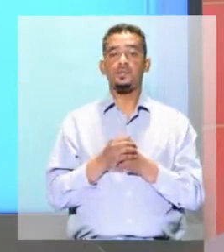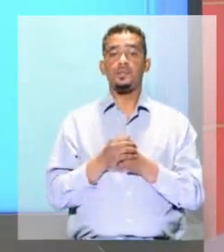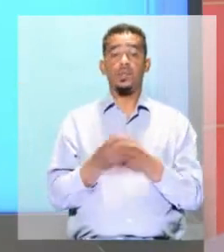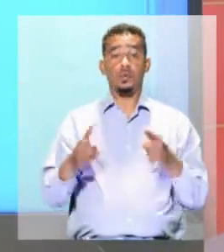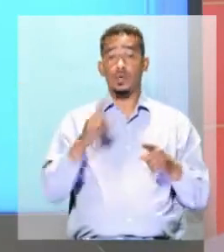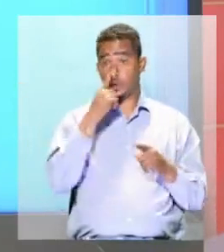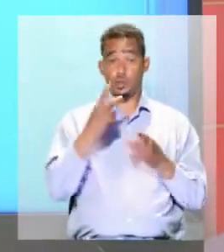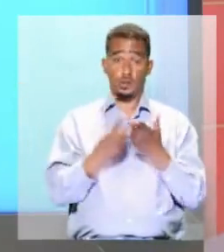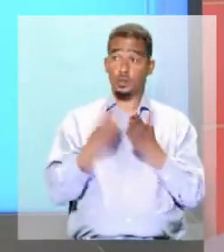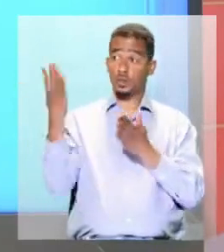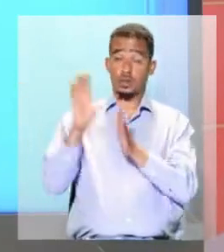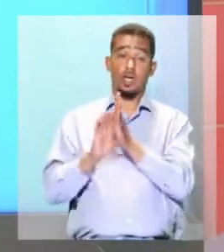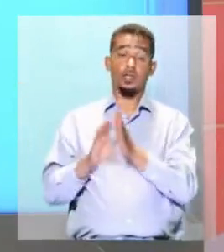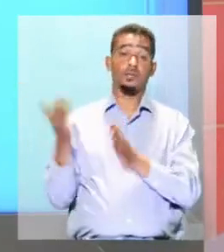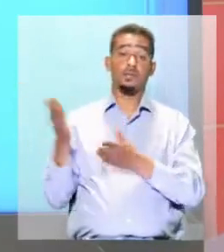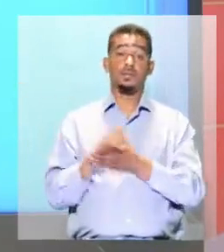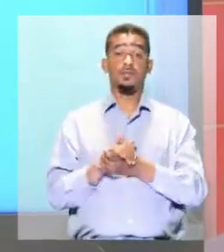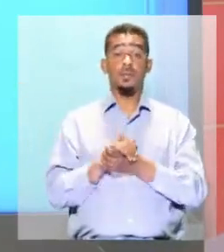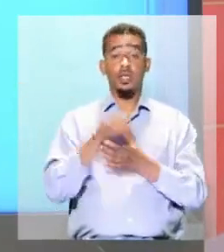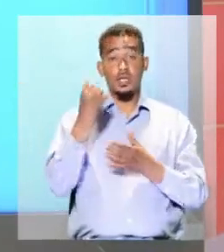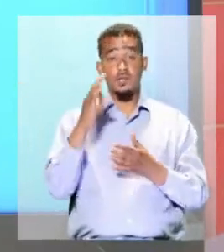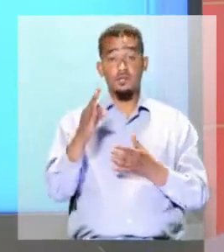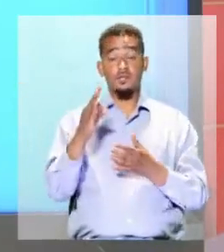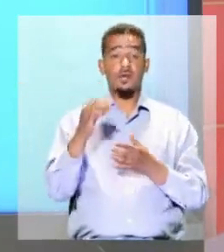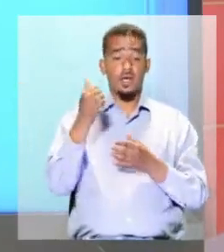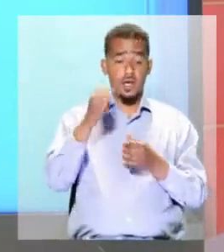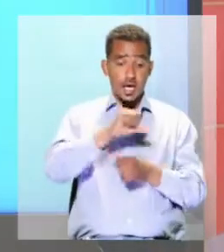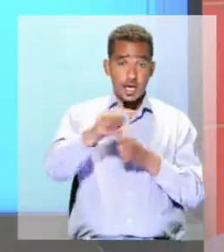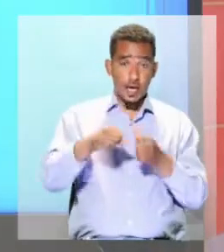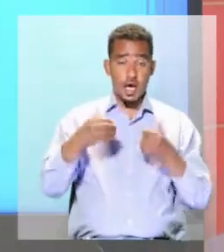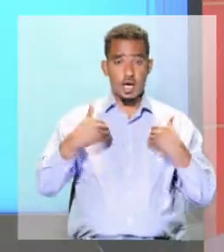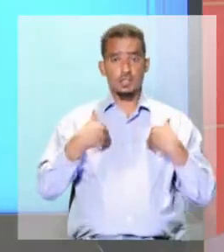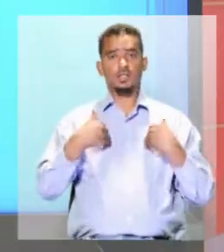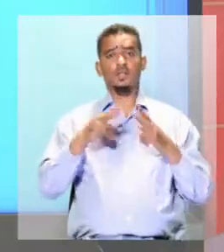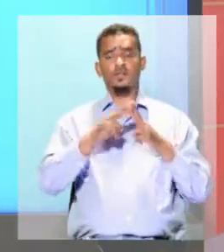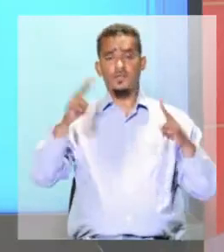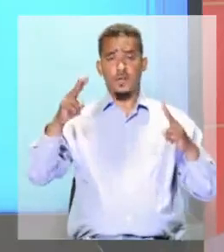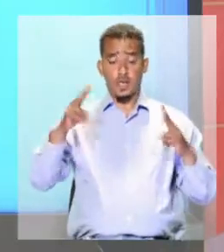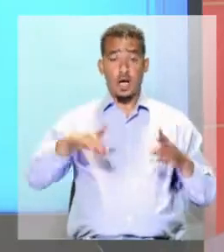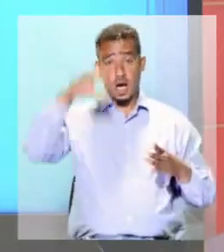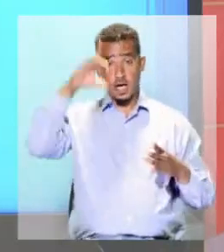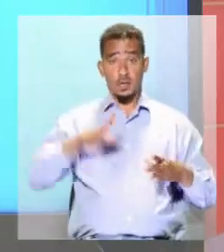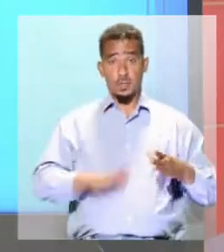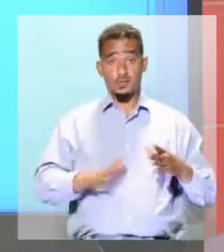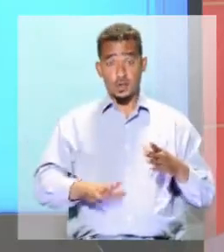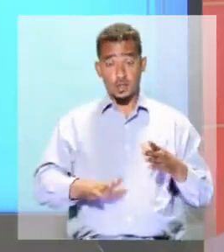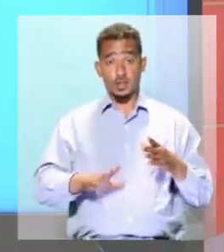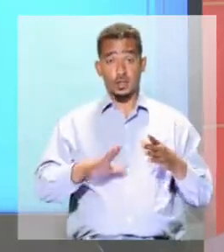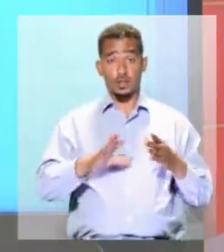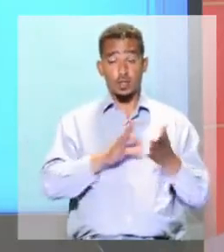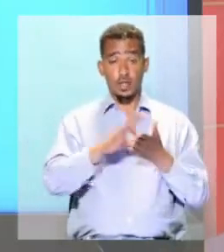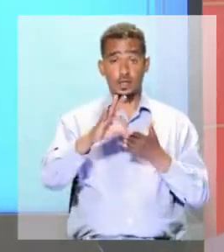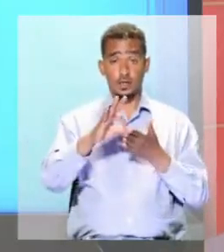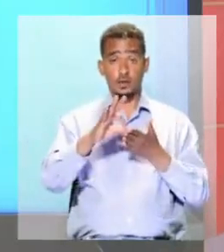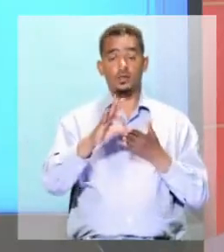When you see this chart, if area has high fertility rate, it has also high dependency